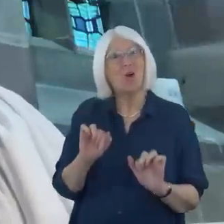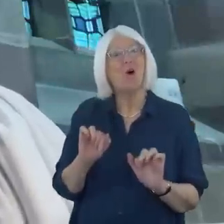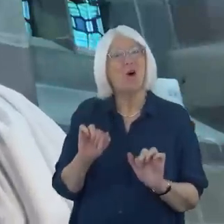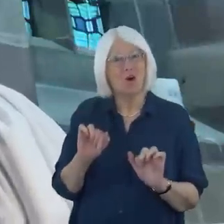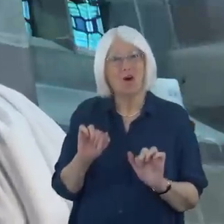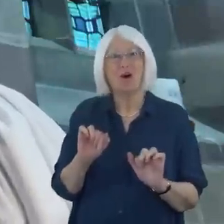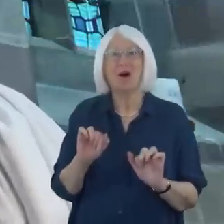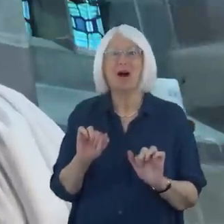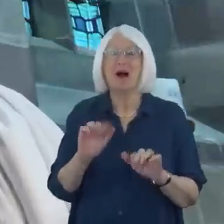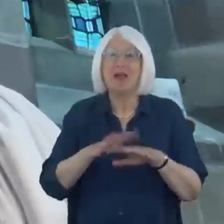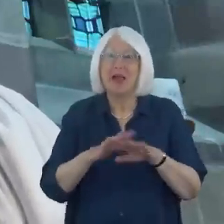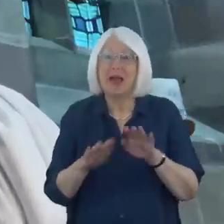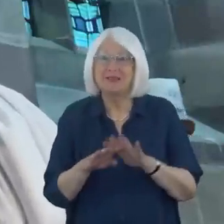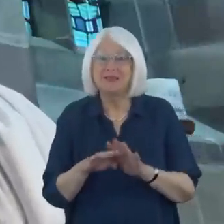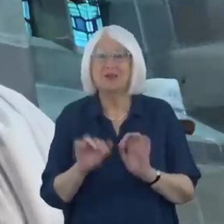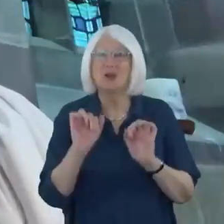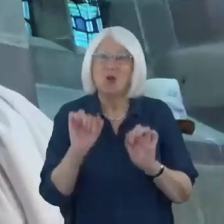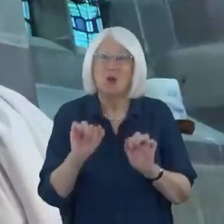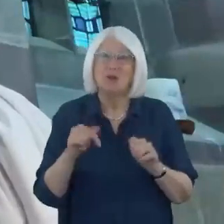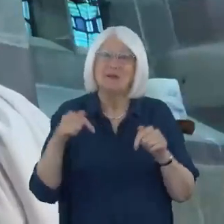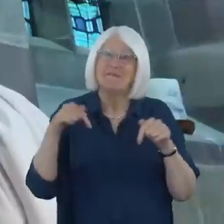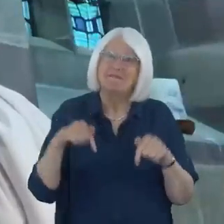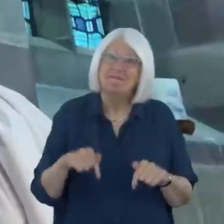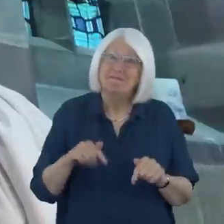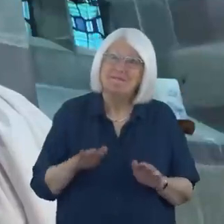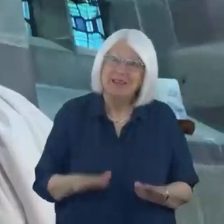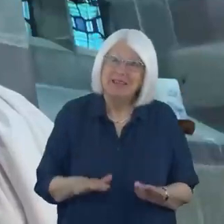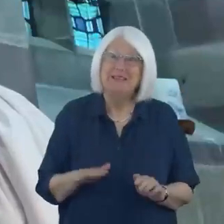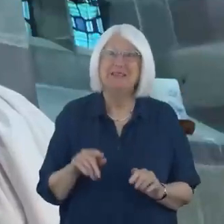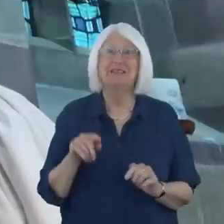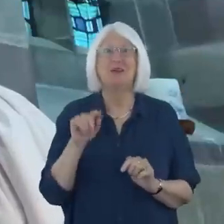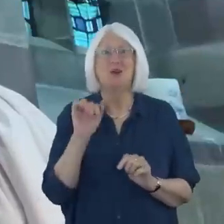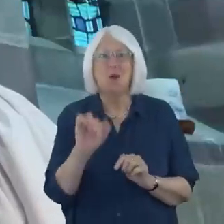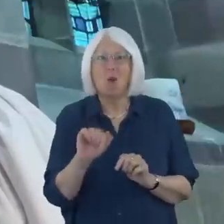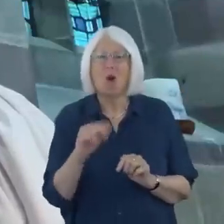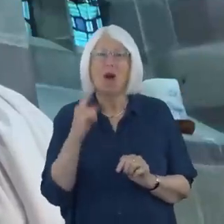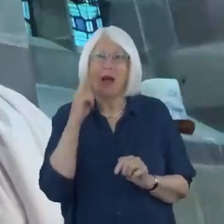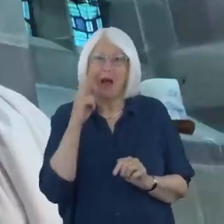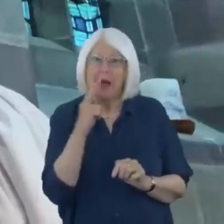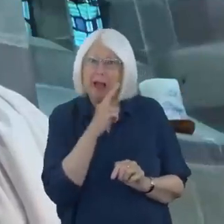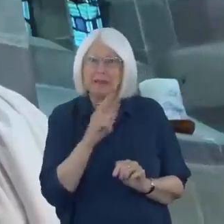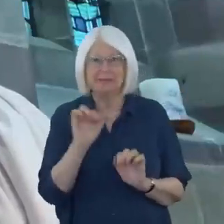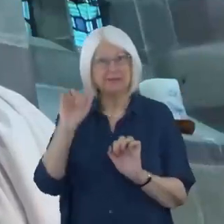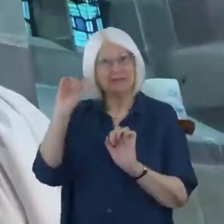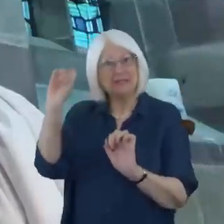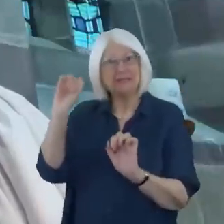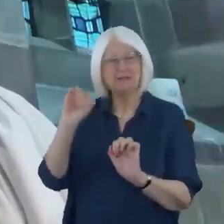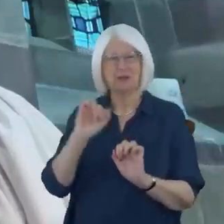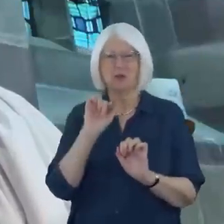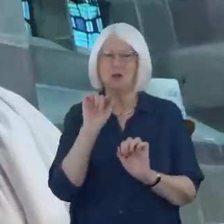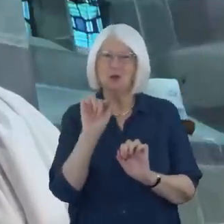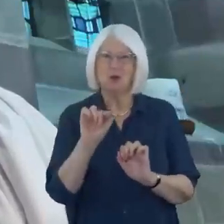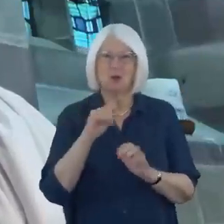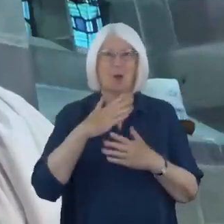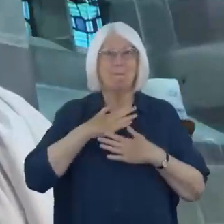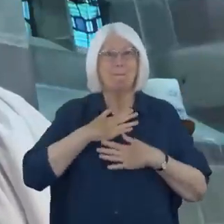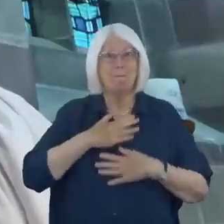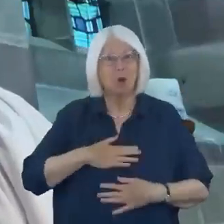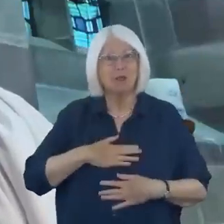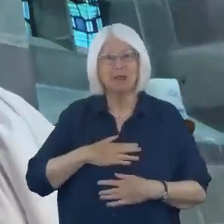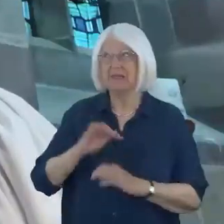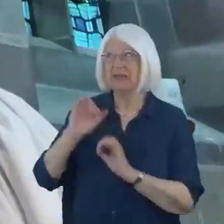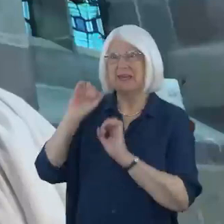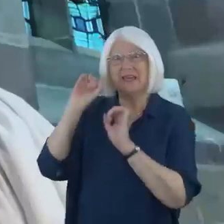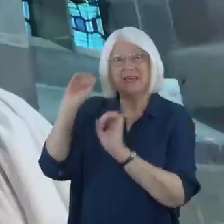hands, yours are the feet, yours are the eyes. You are his body.